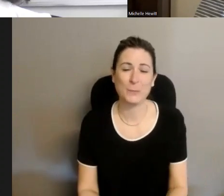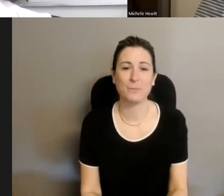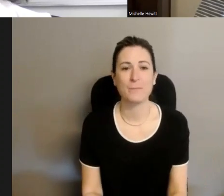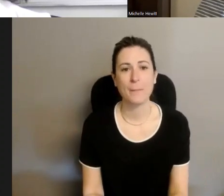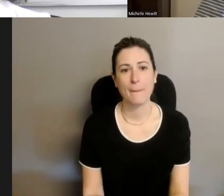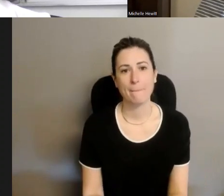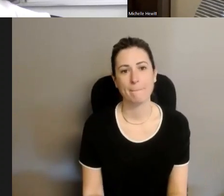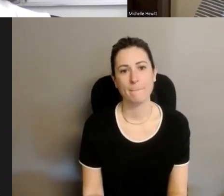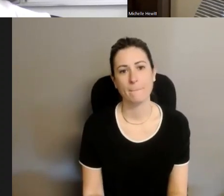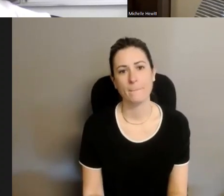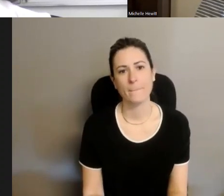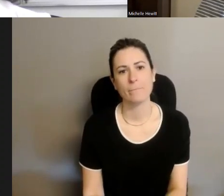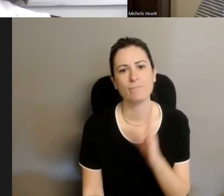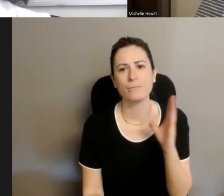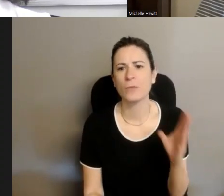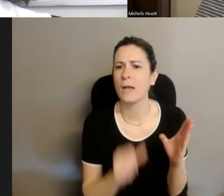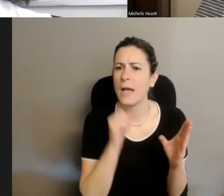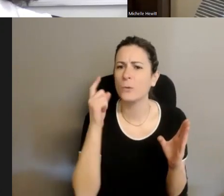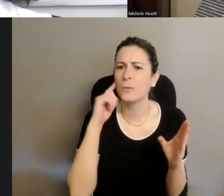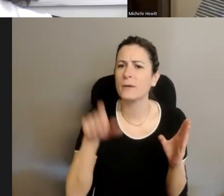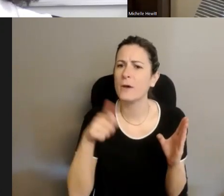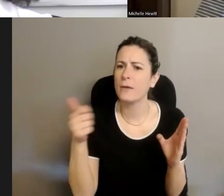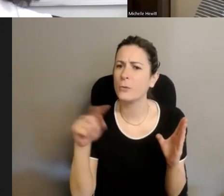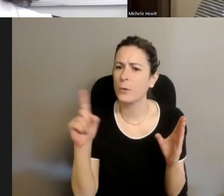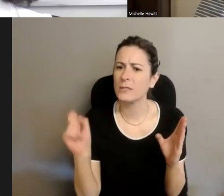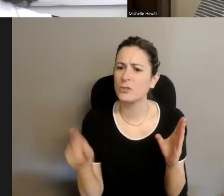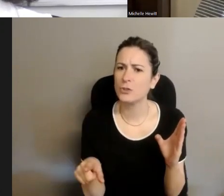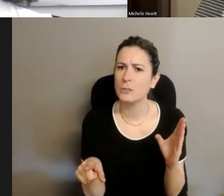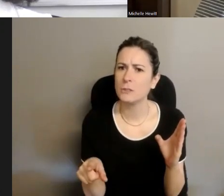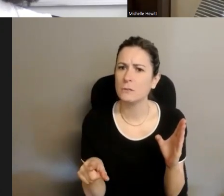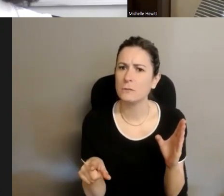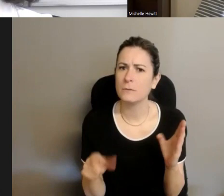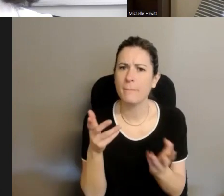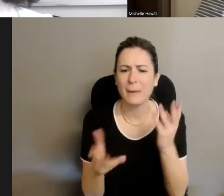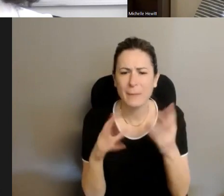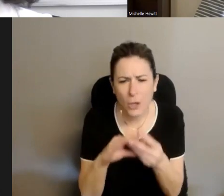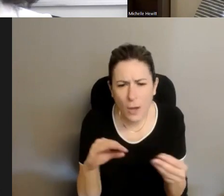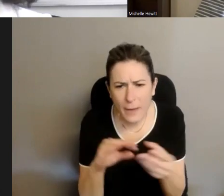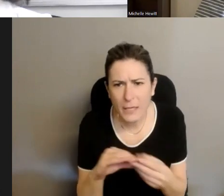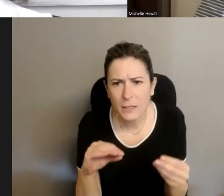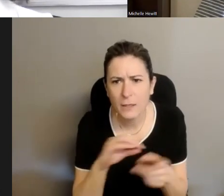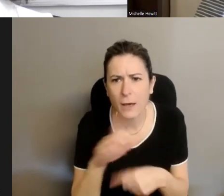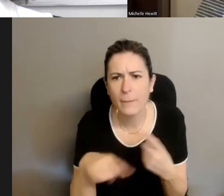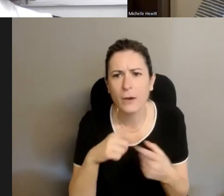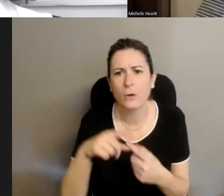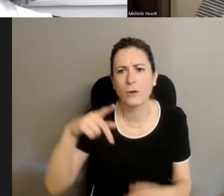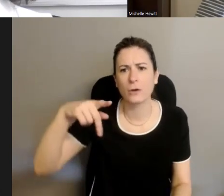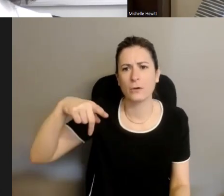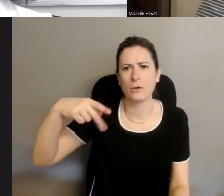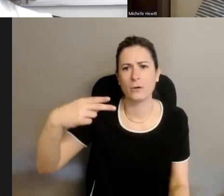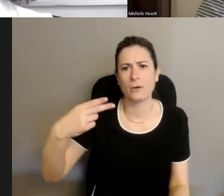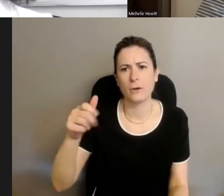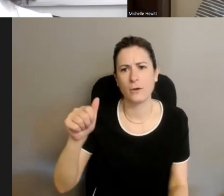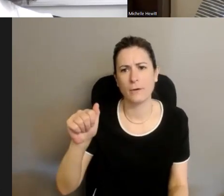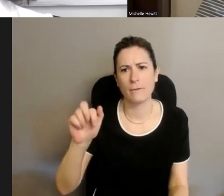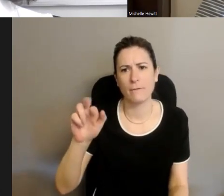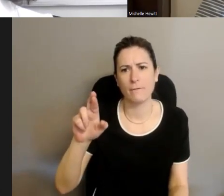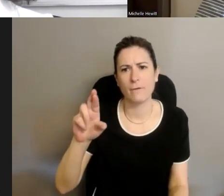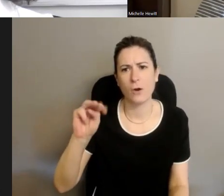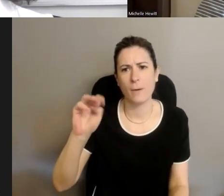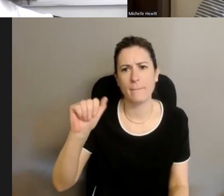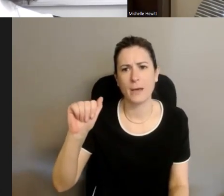I don't think there's any other question. Maybe there's a comment about pharmacare. I don't know that it's a